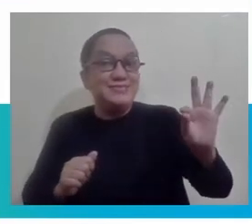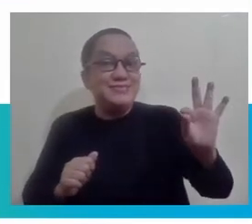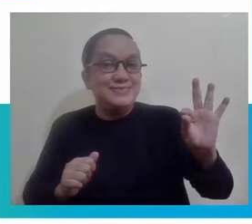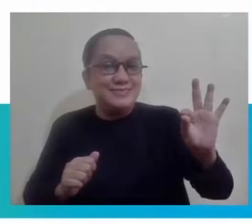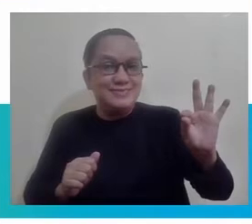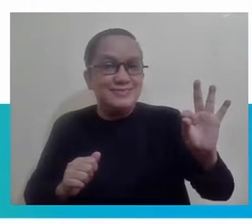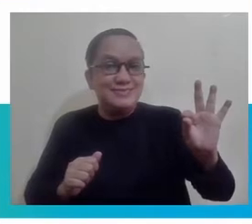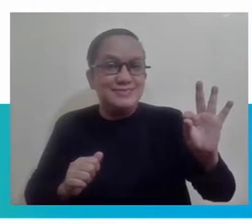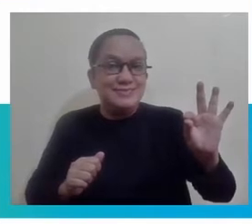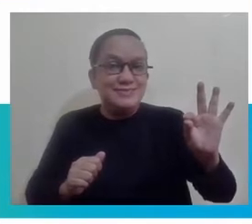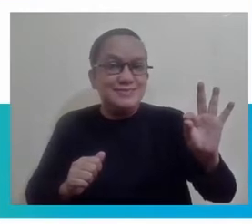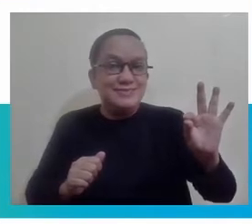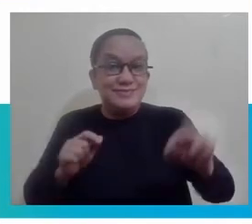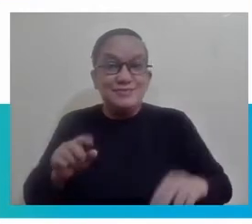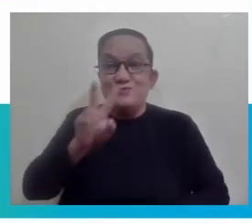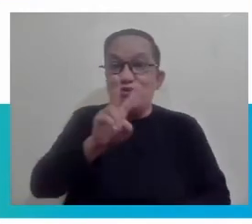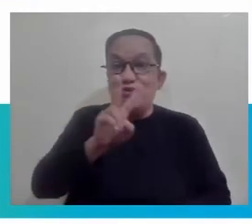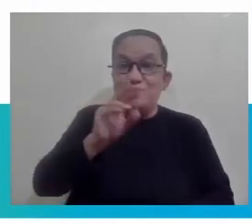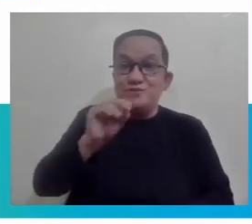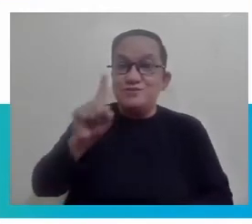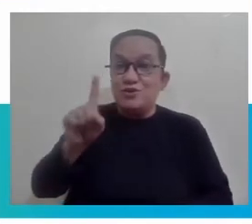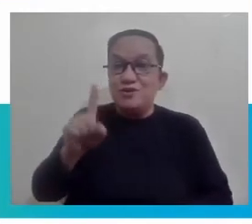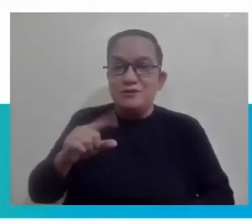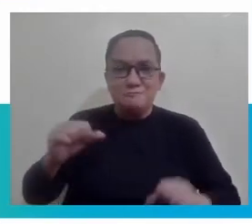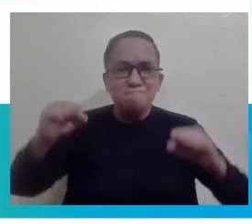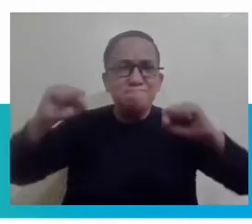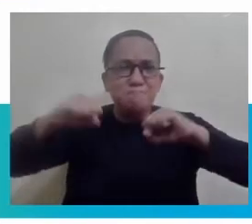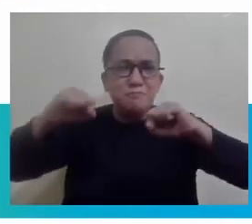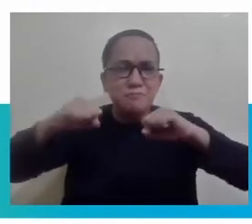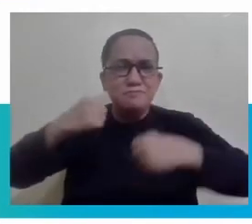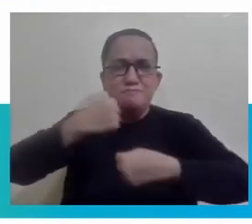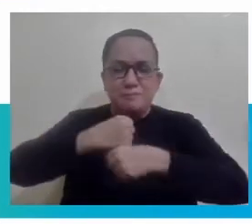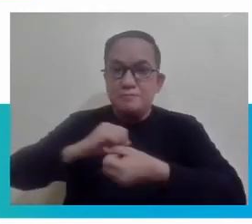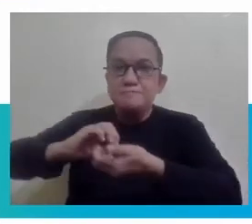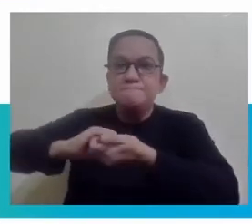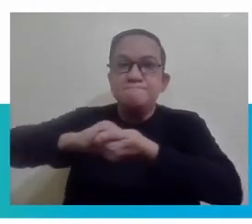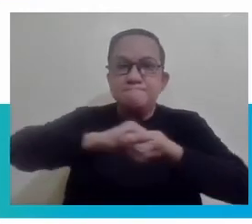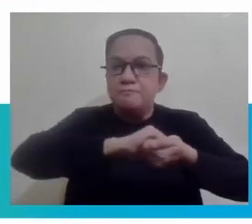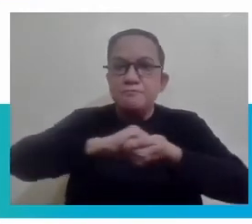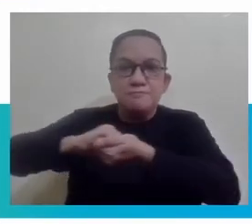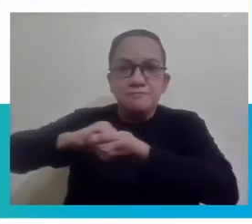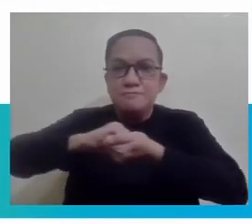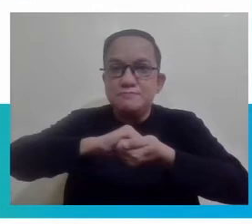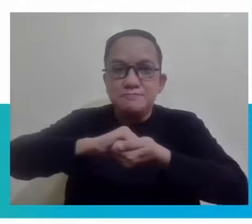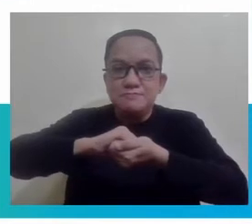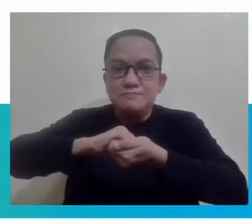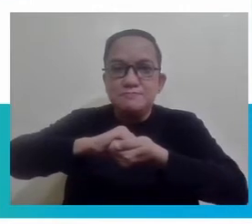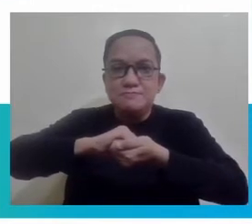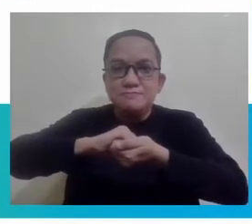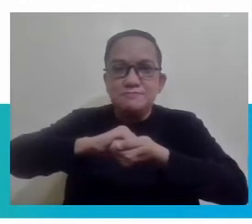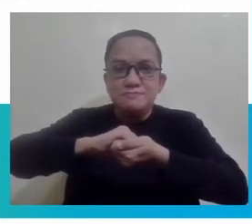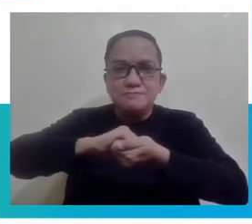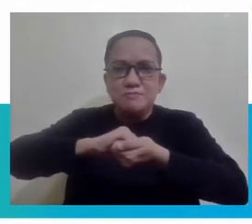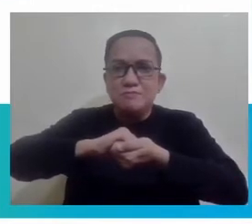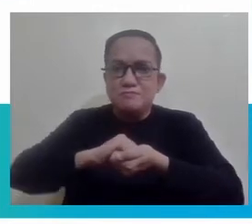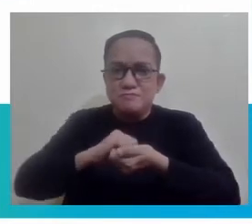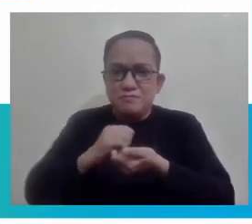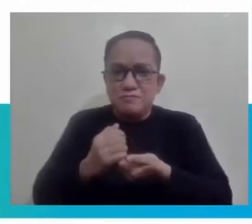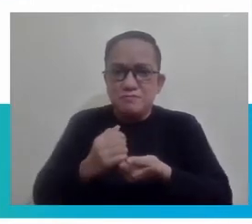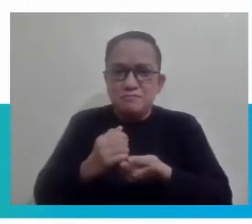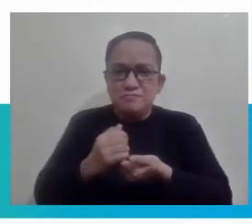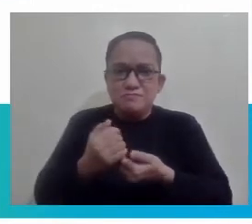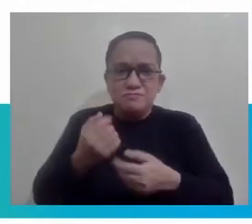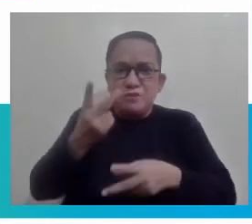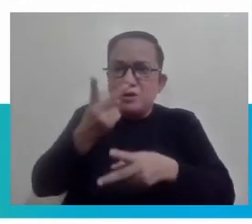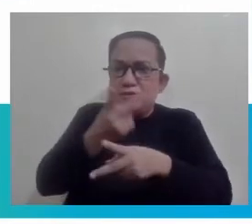we agreed to develop a partnership to contribute towards the sustainable management of the natural resources on